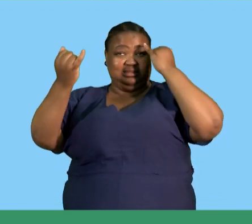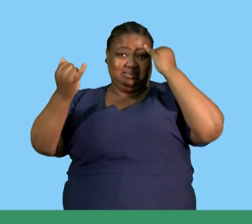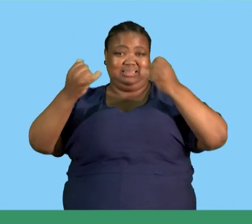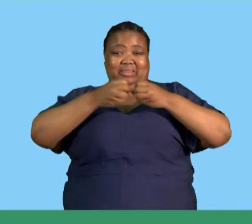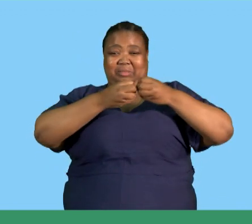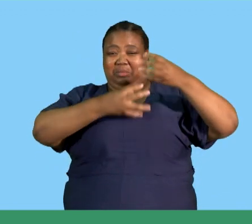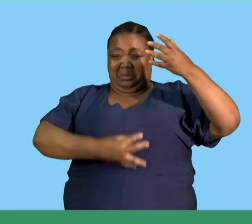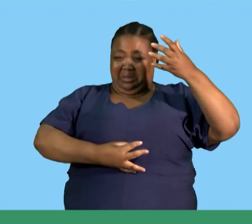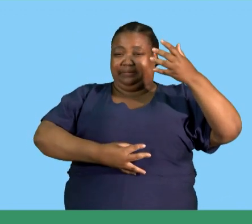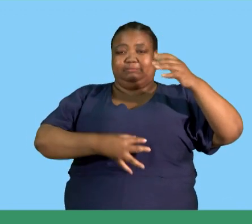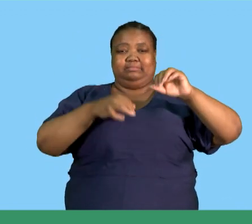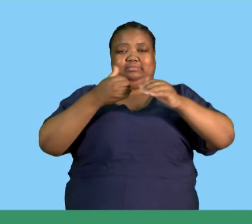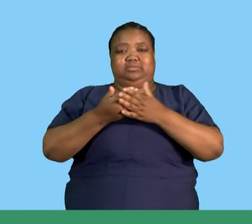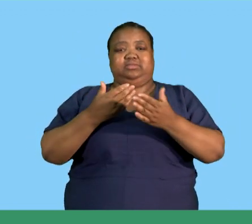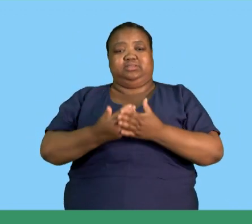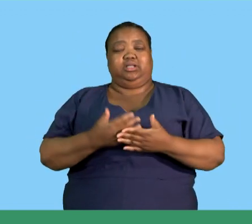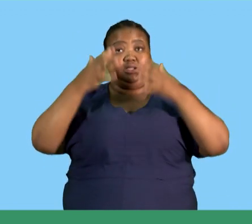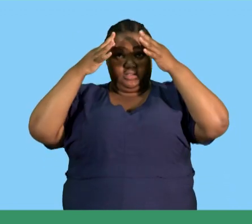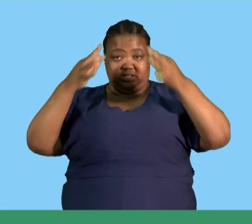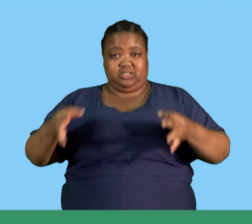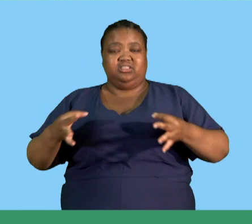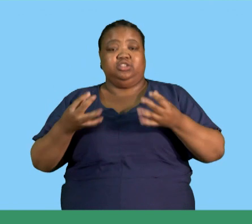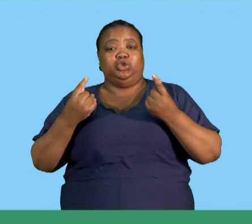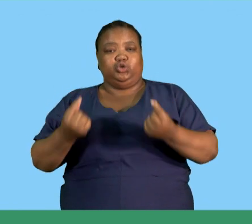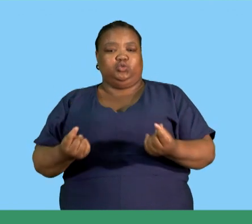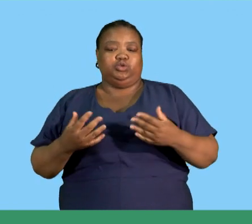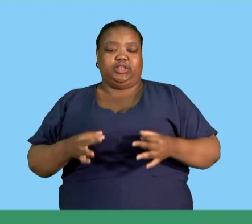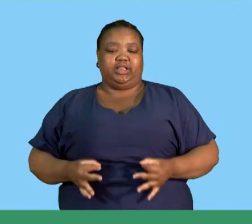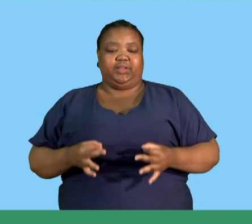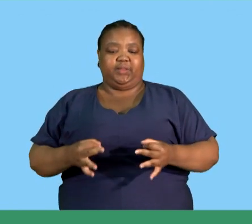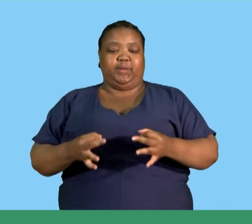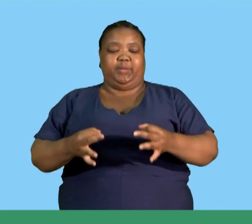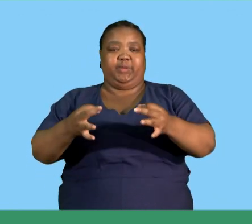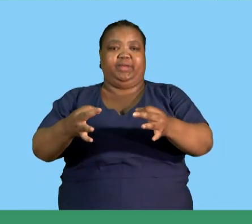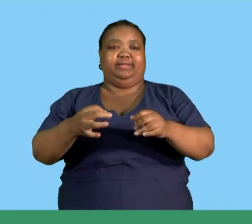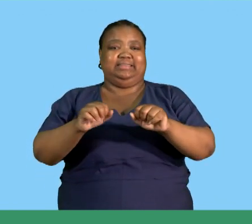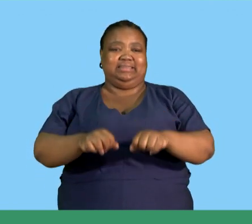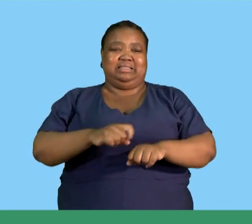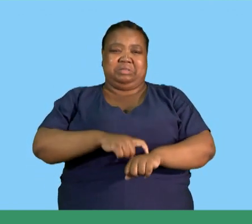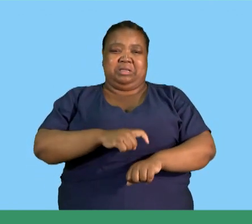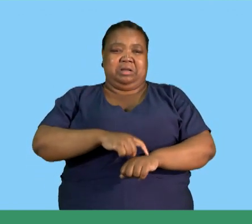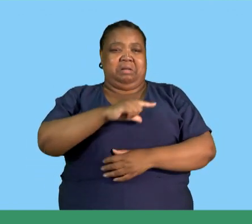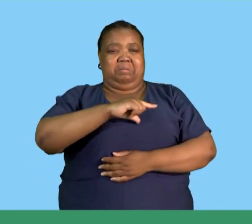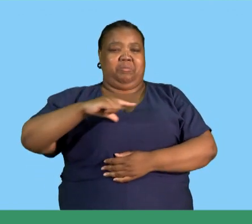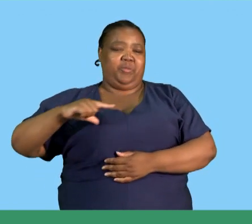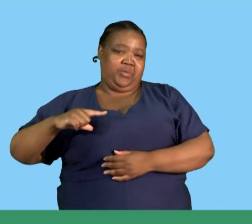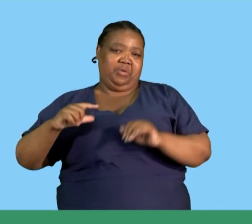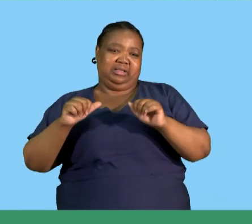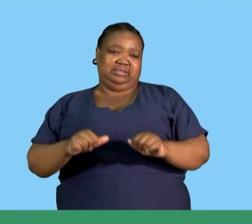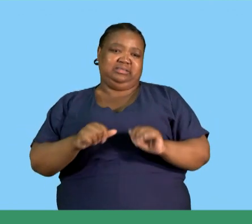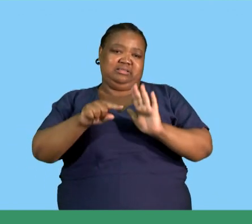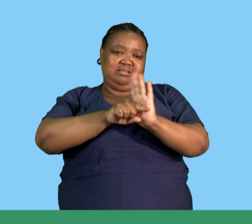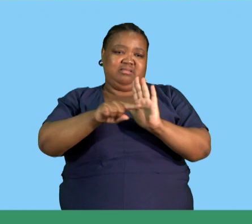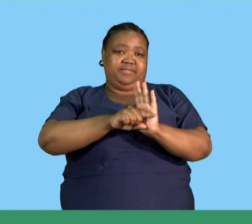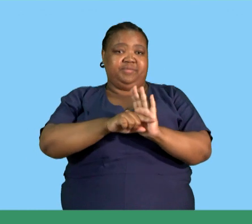many ideas, which can delay the decision making. So it is time-consuming, which is a negative thing. So